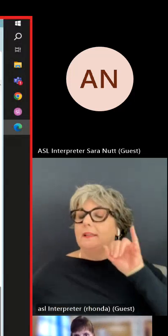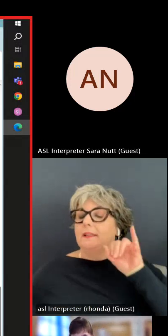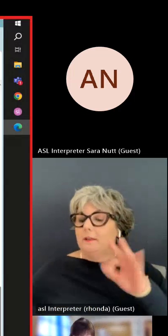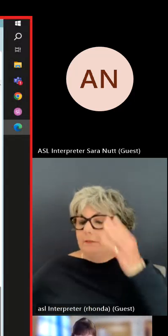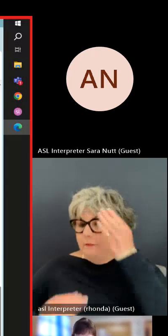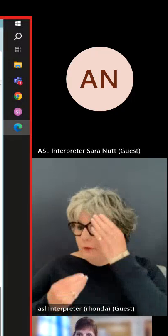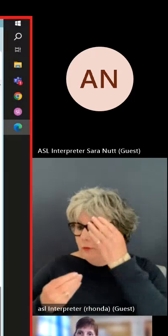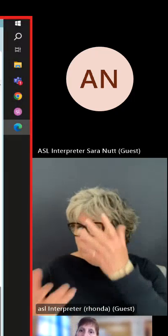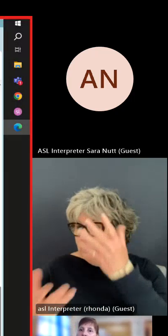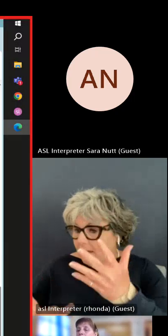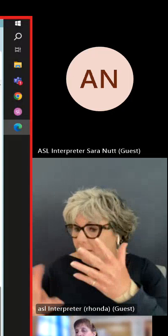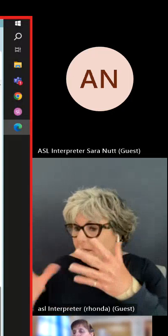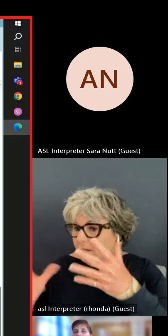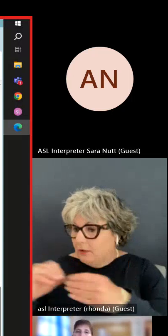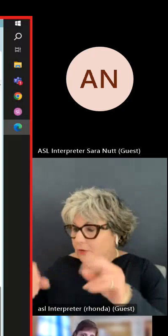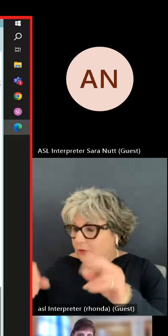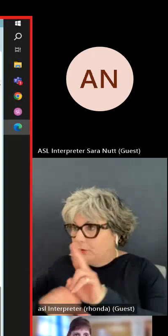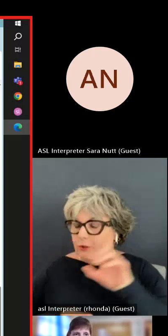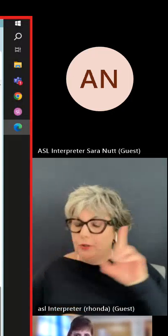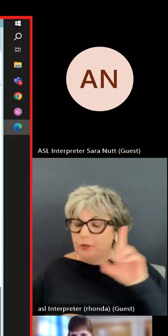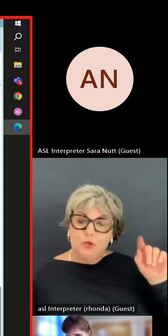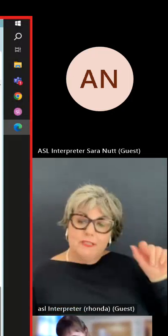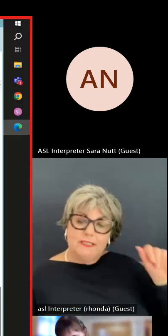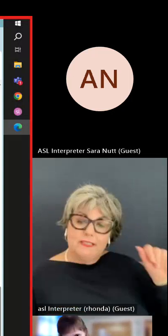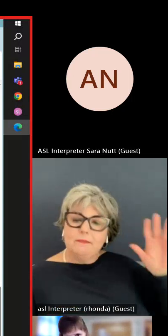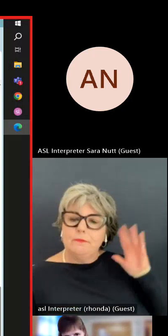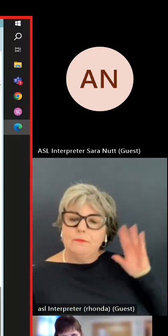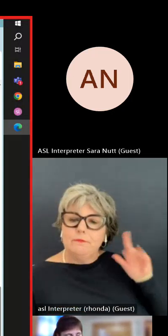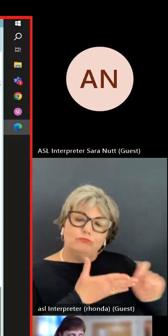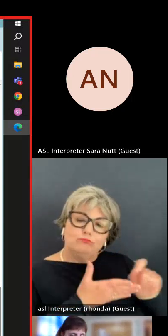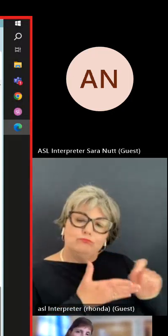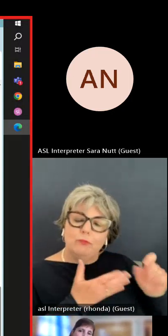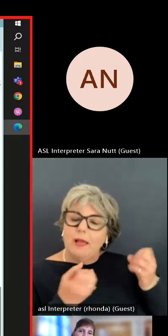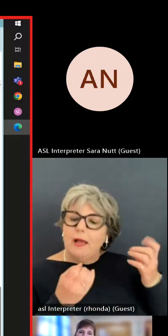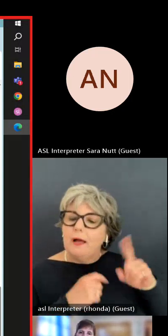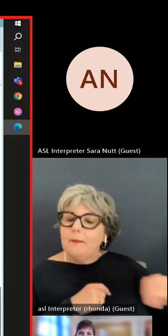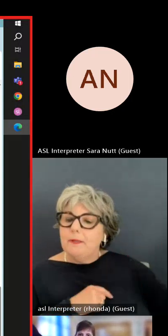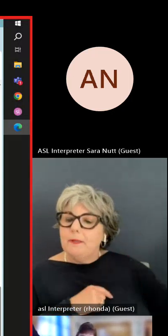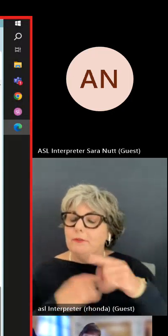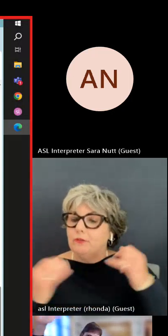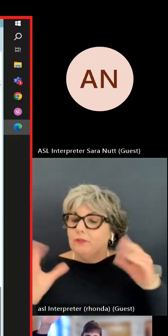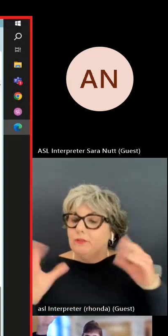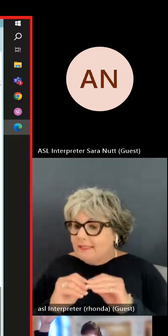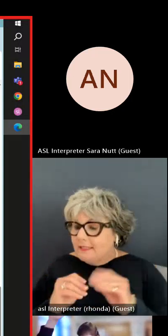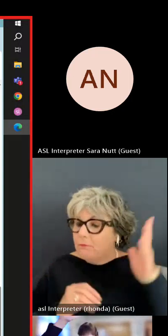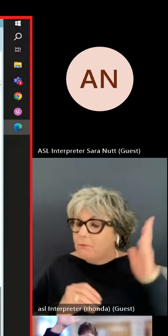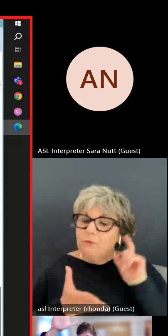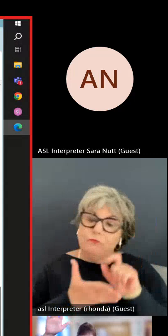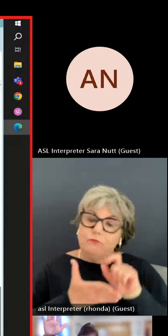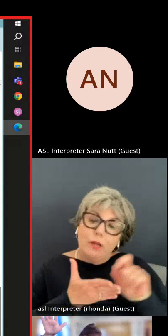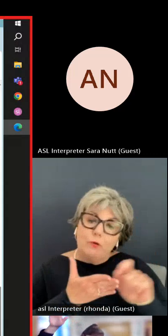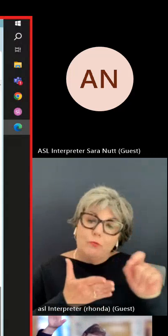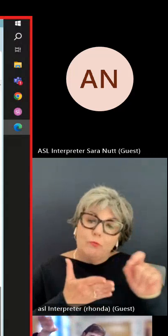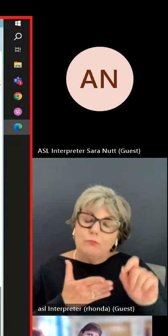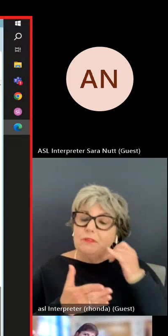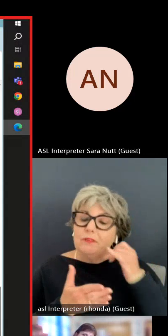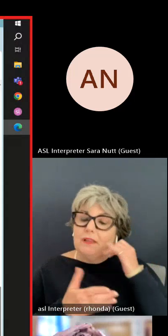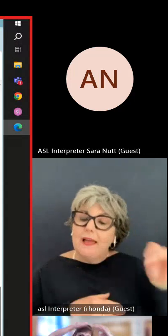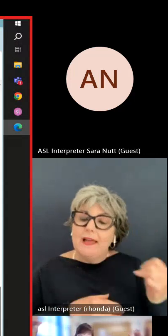journalism story. How many of you online on this session have written in journalistic style